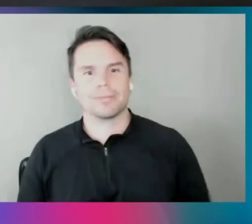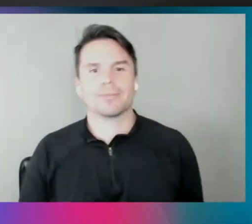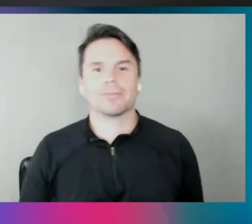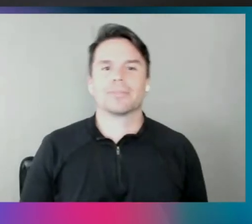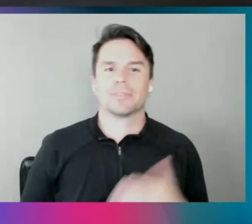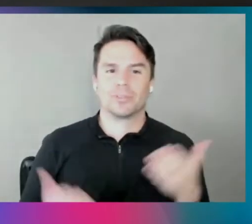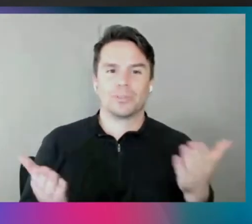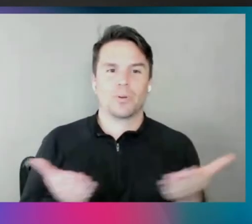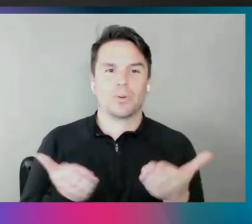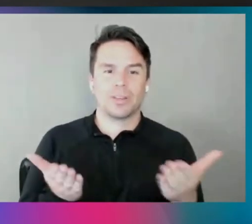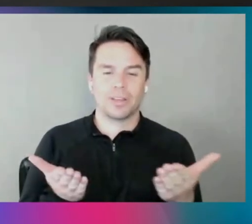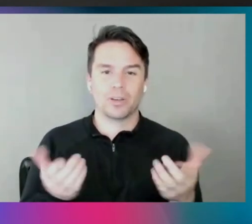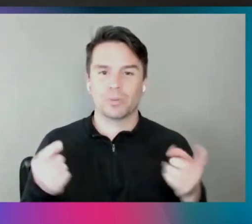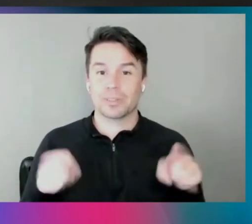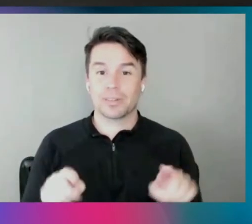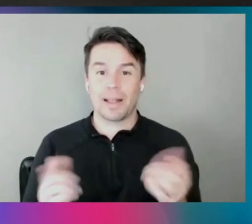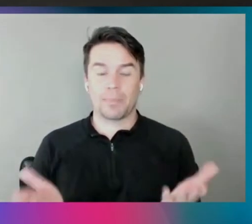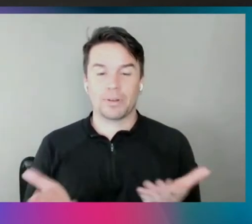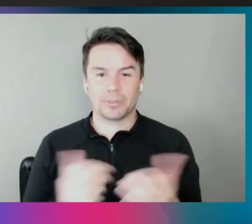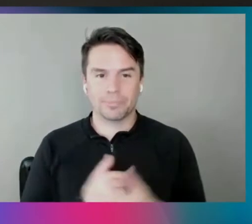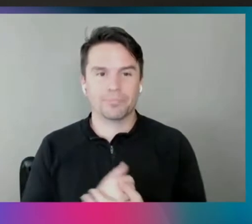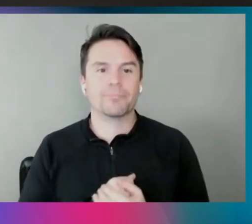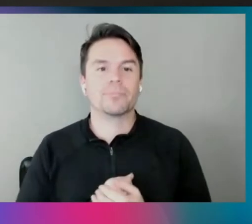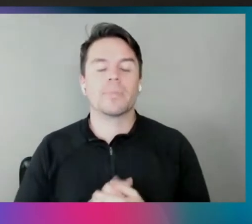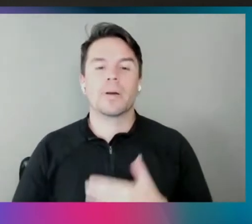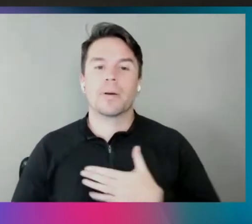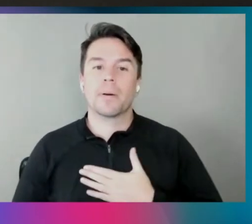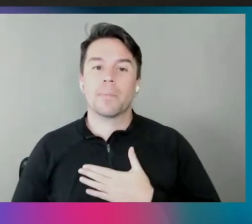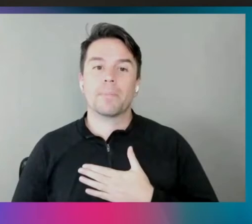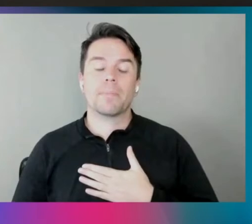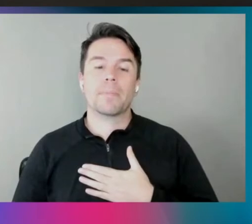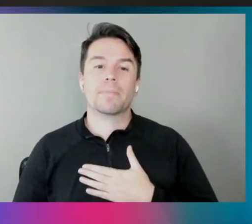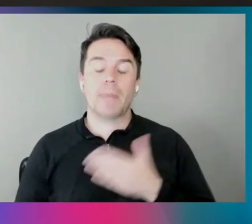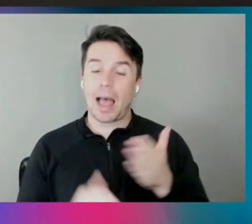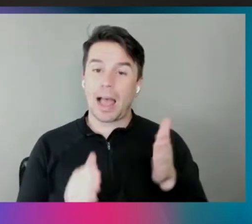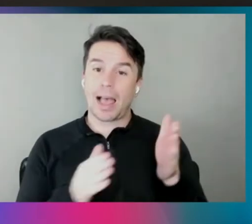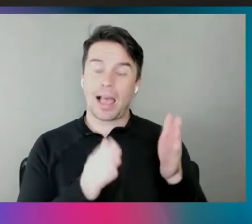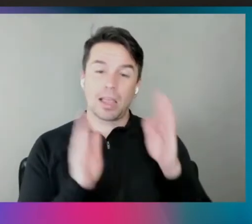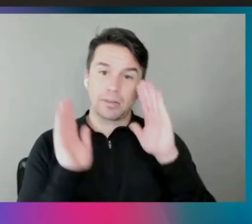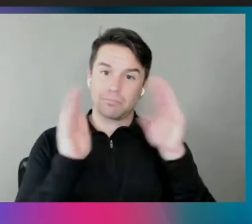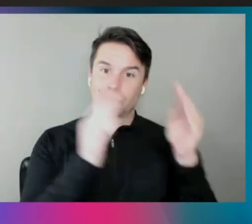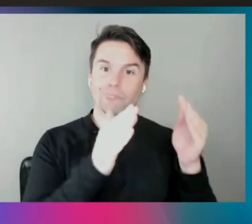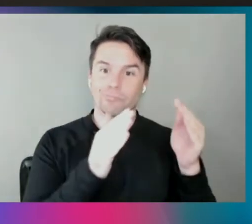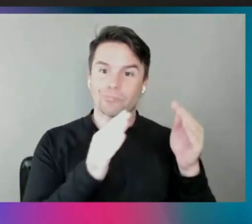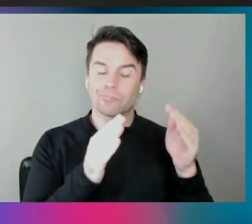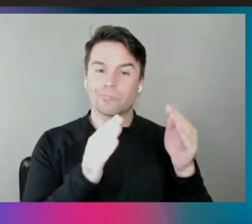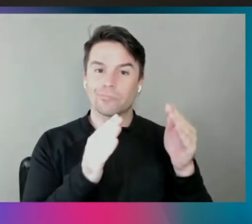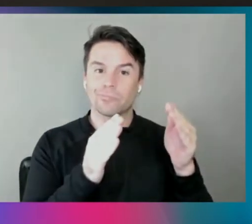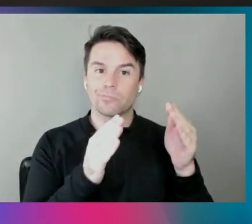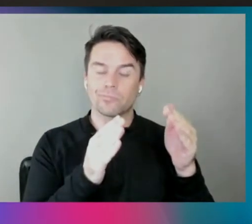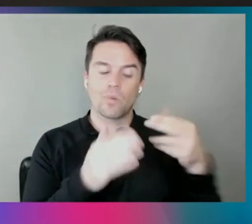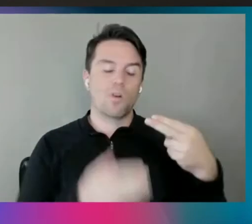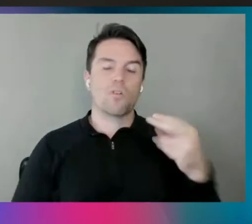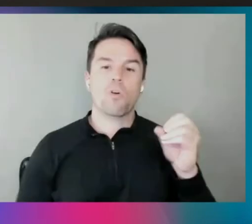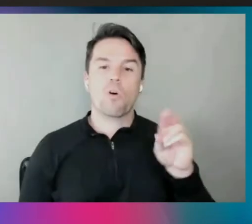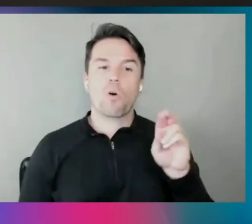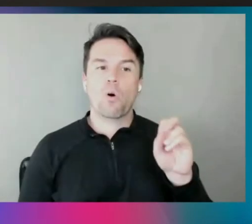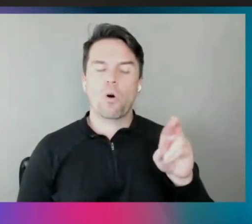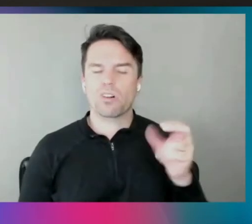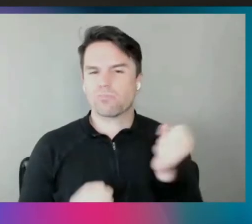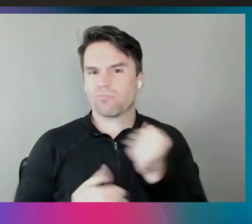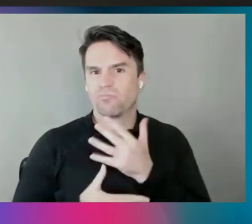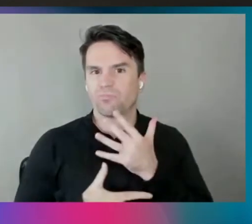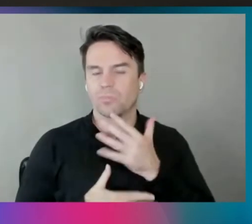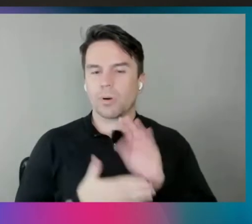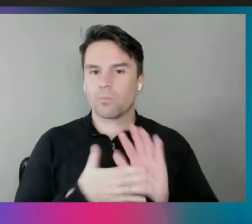going to happen here is my attention has turned towards horror movies. Yeah. So if you look, recommended